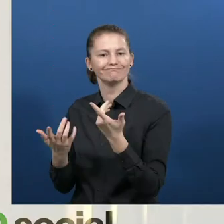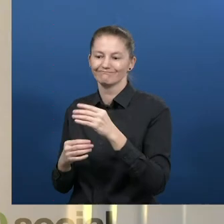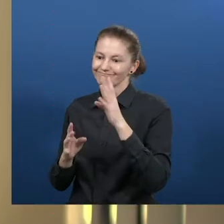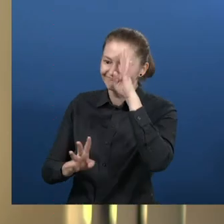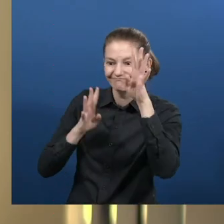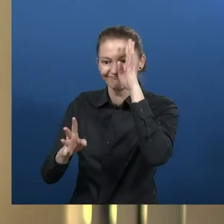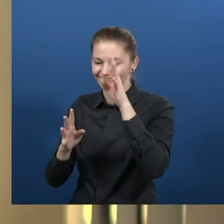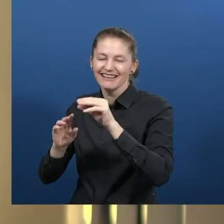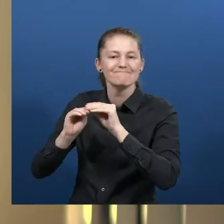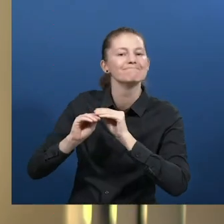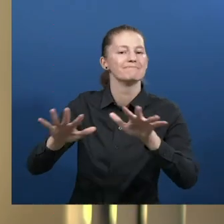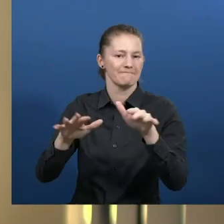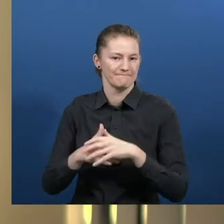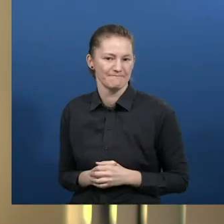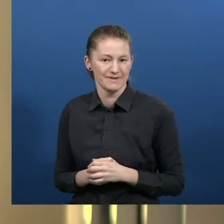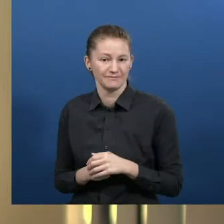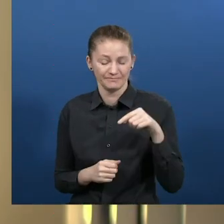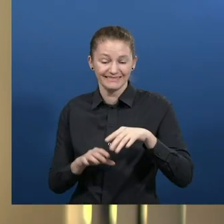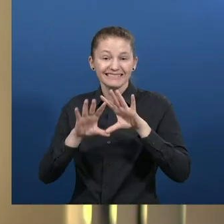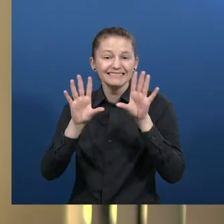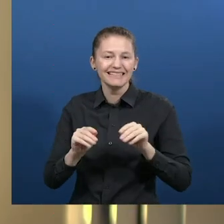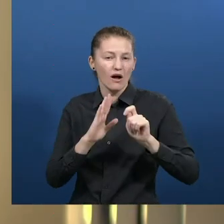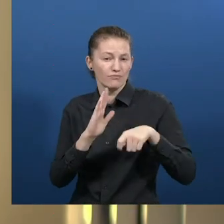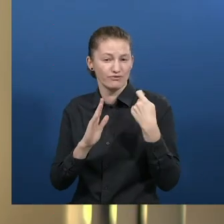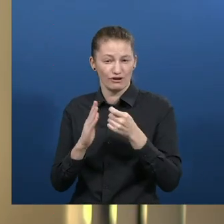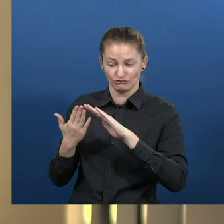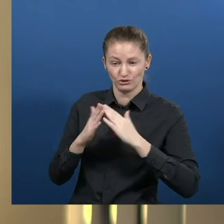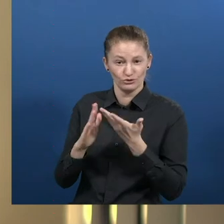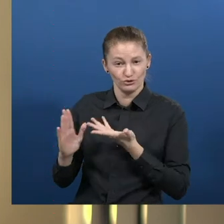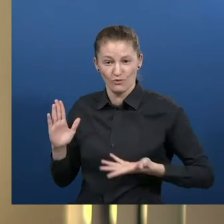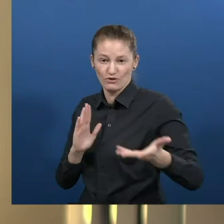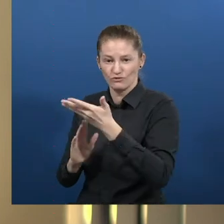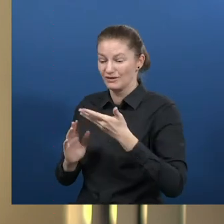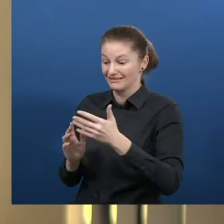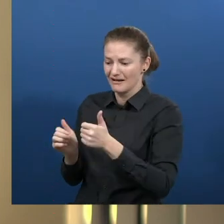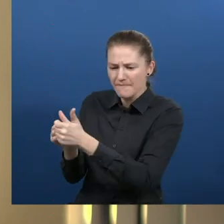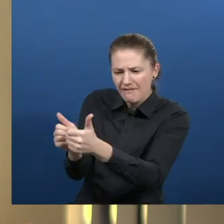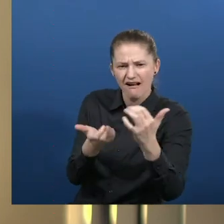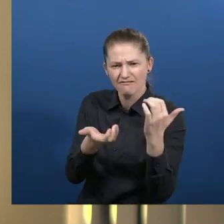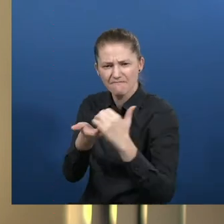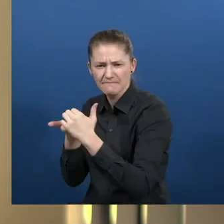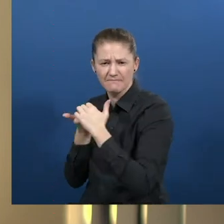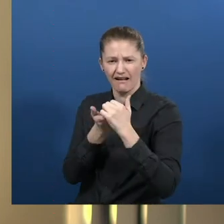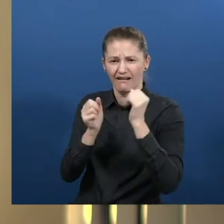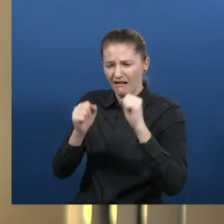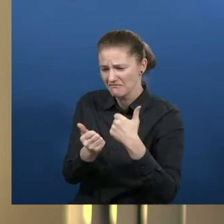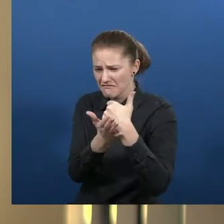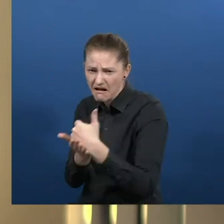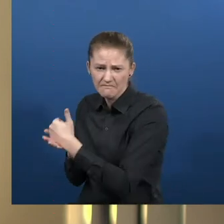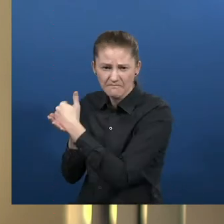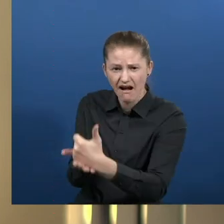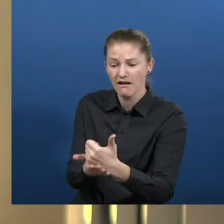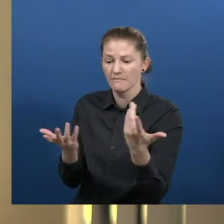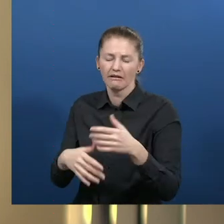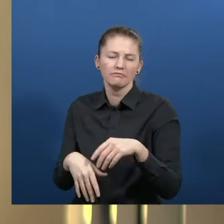With the Zero Project community, we bring in partners who can help replicate the solution, large NGOs, foundations, public